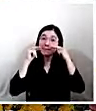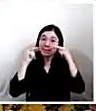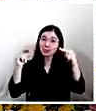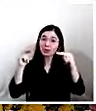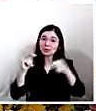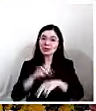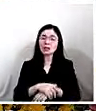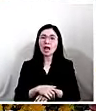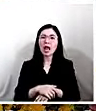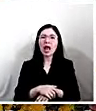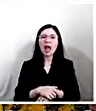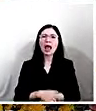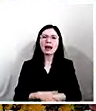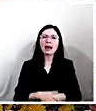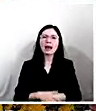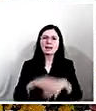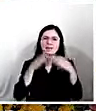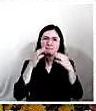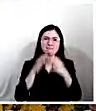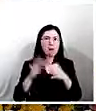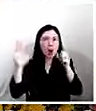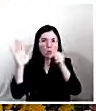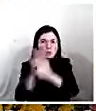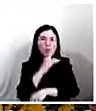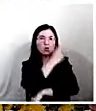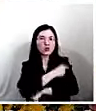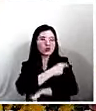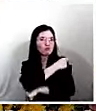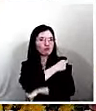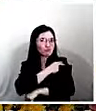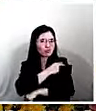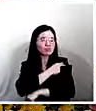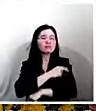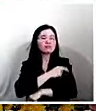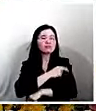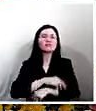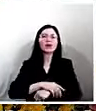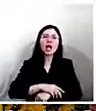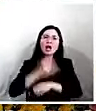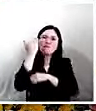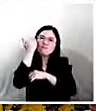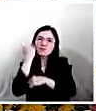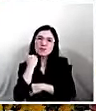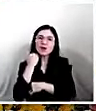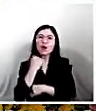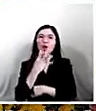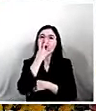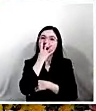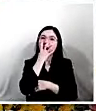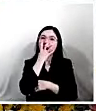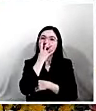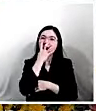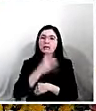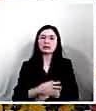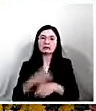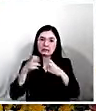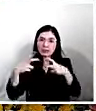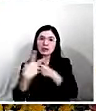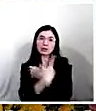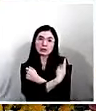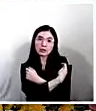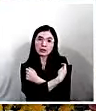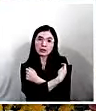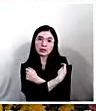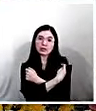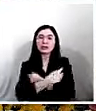scarcity of hospital beds, oxygens, and even vaccines.